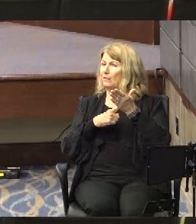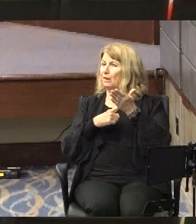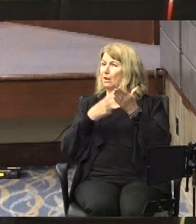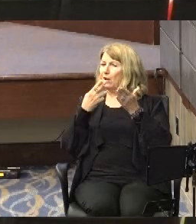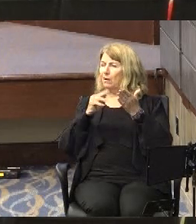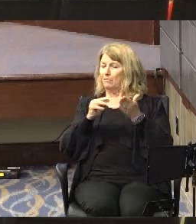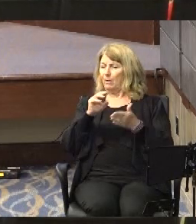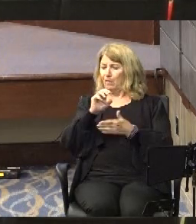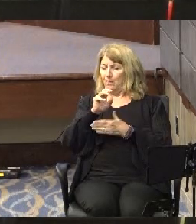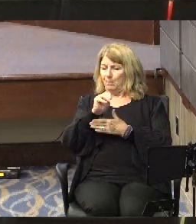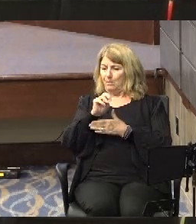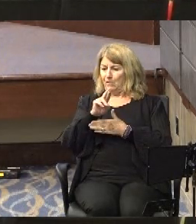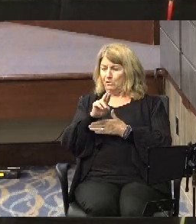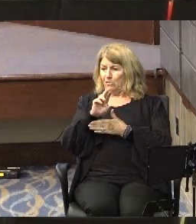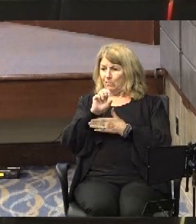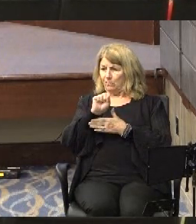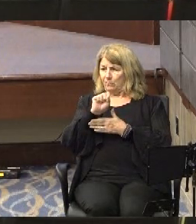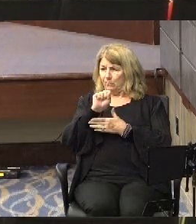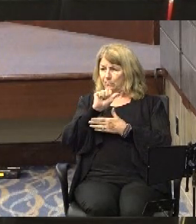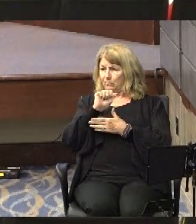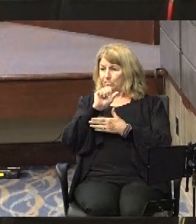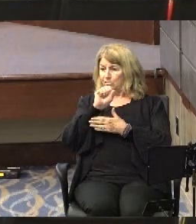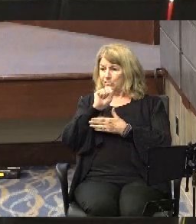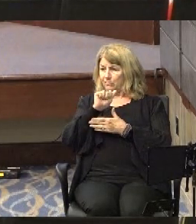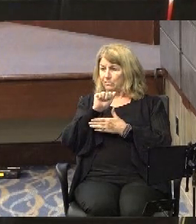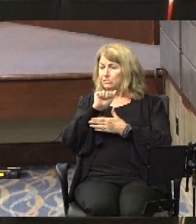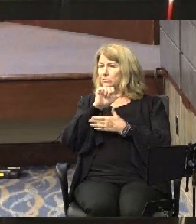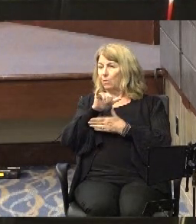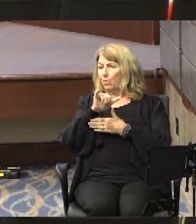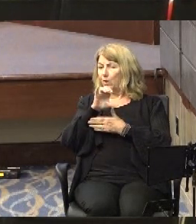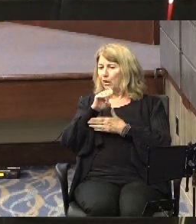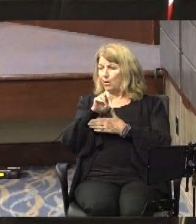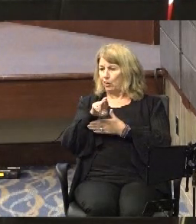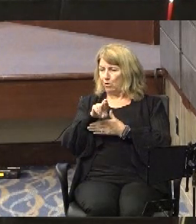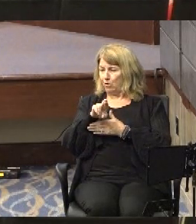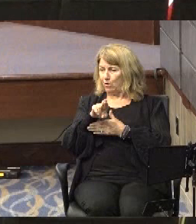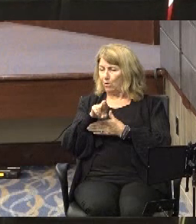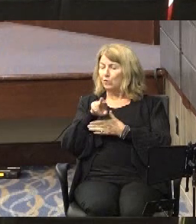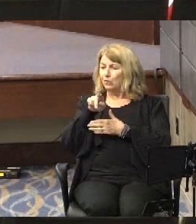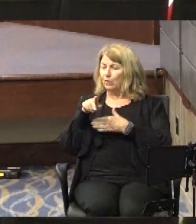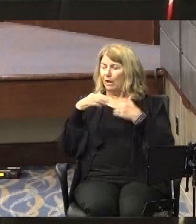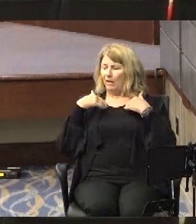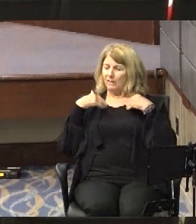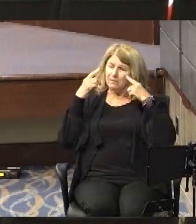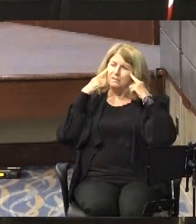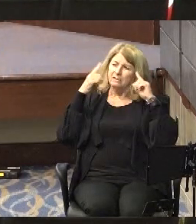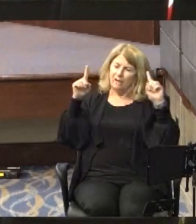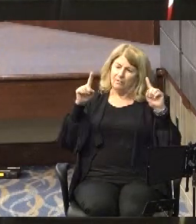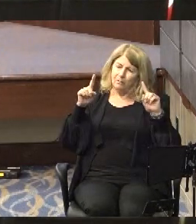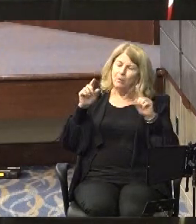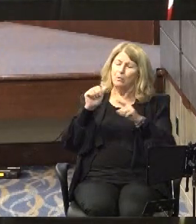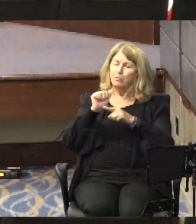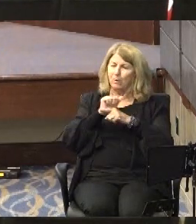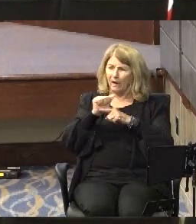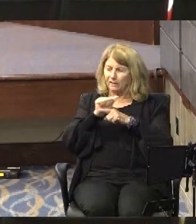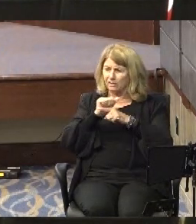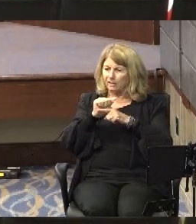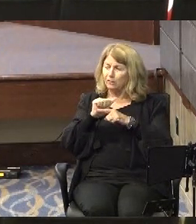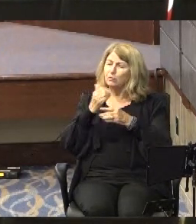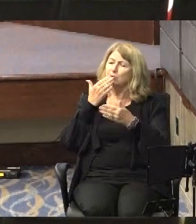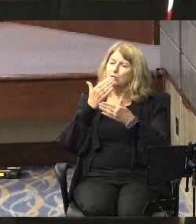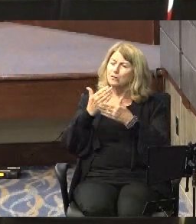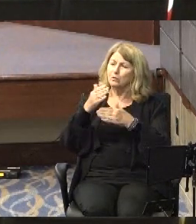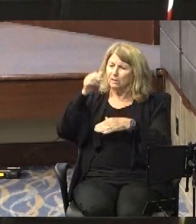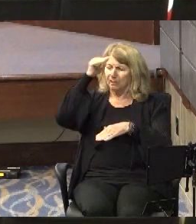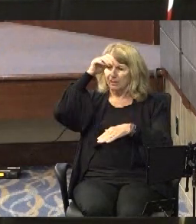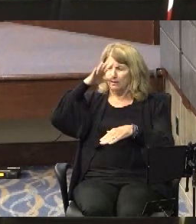Mr. Sawyer, it sounds like you're a really good guy and you run a successful practice, but the issue that we're talking about here is not directly related to your business